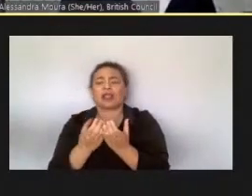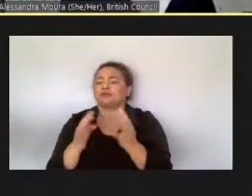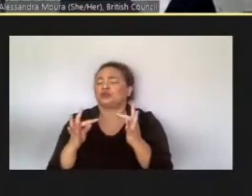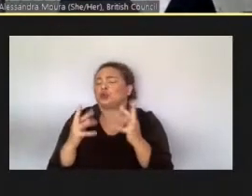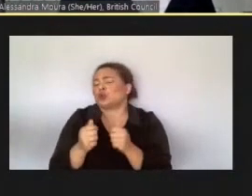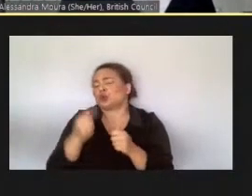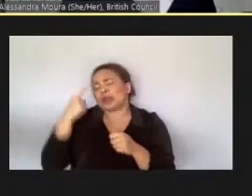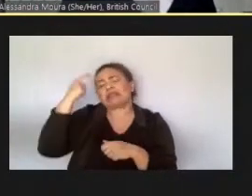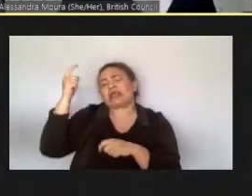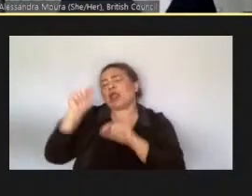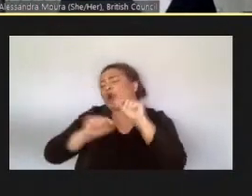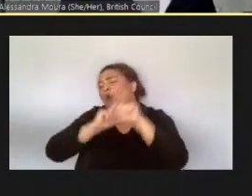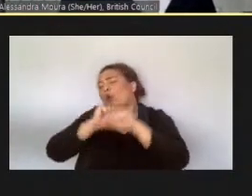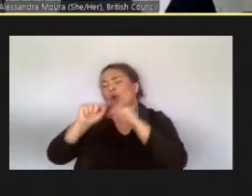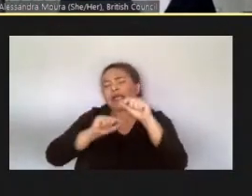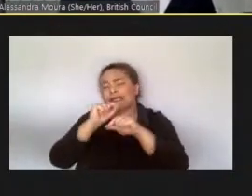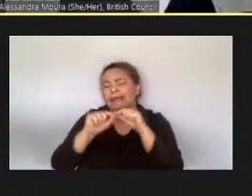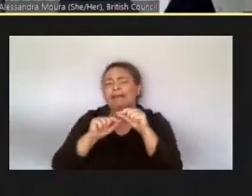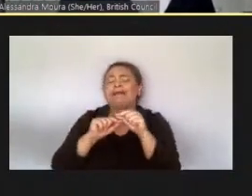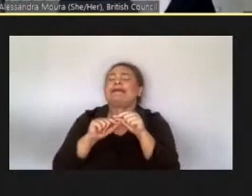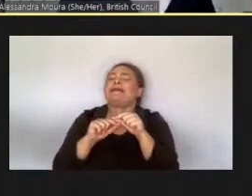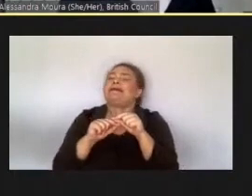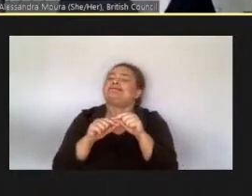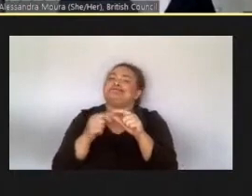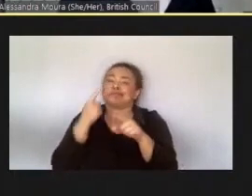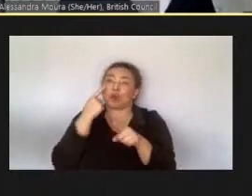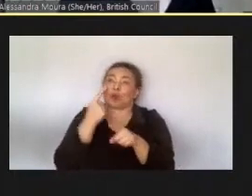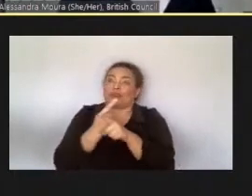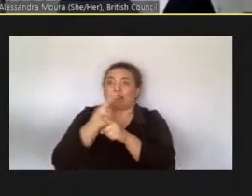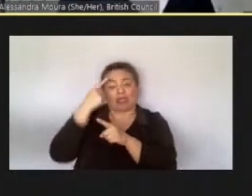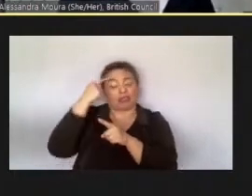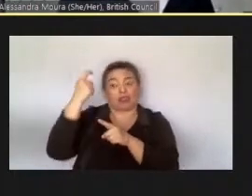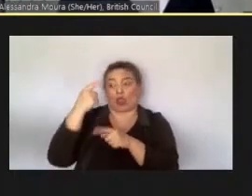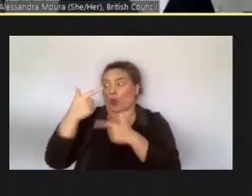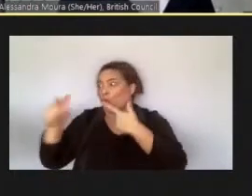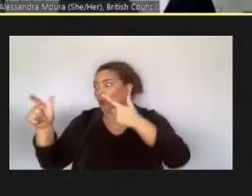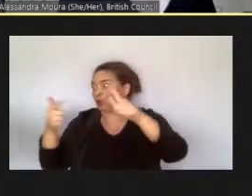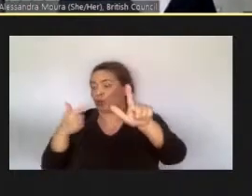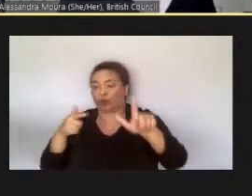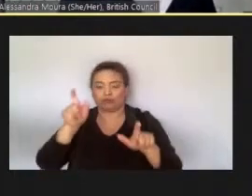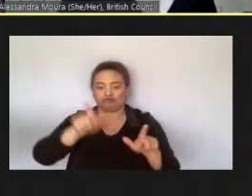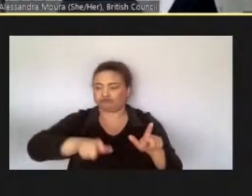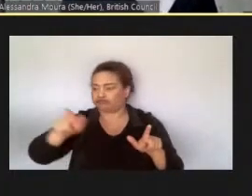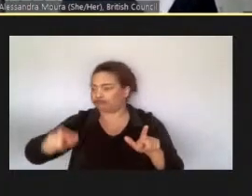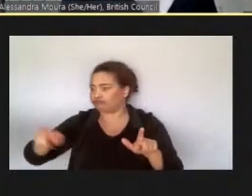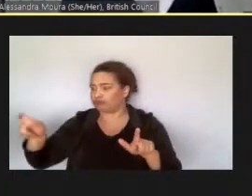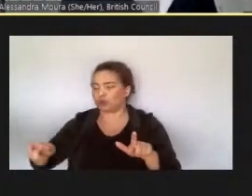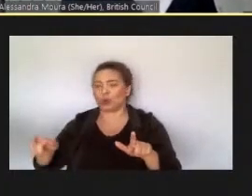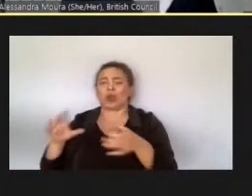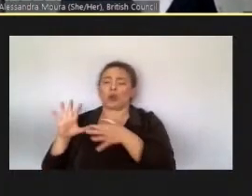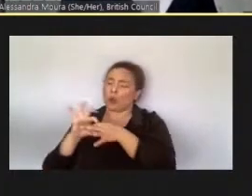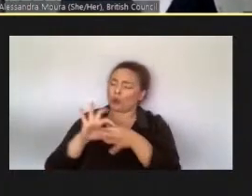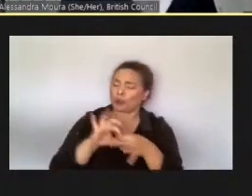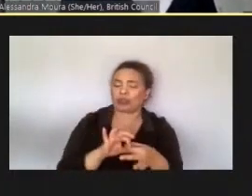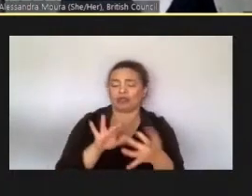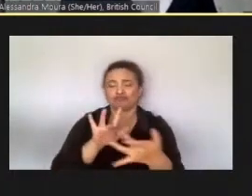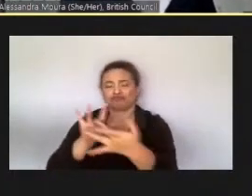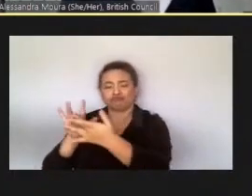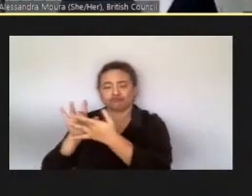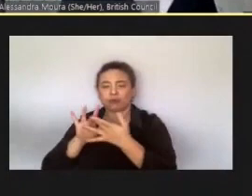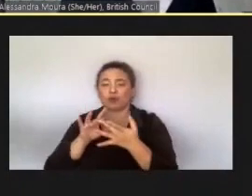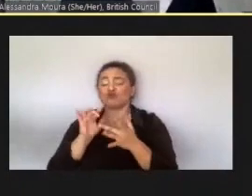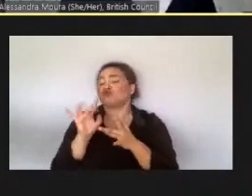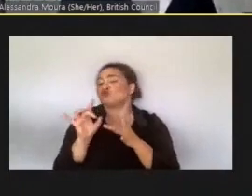from others and applying them to your own situation is only part of the story. To support your own